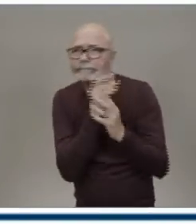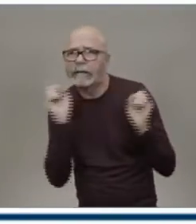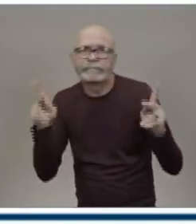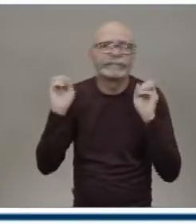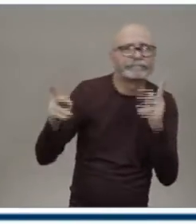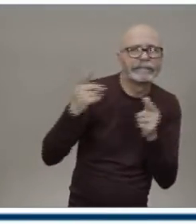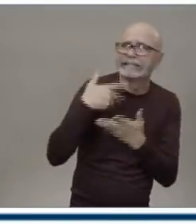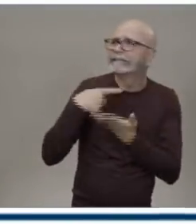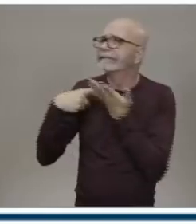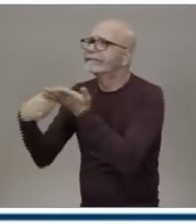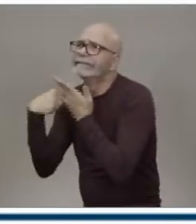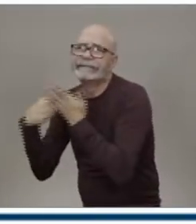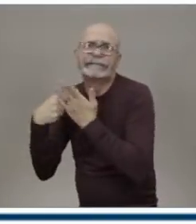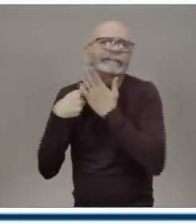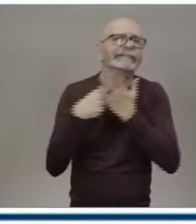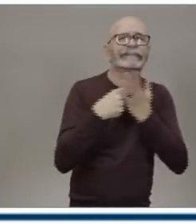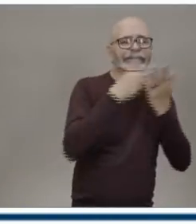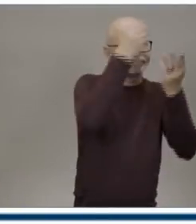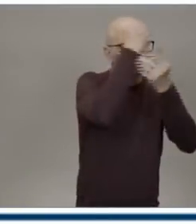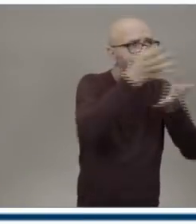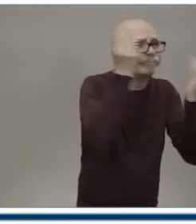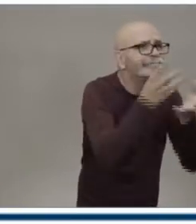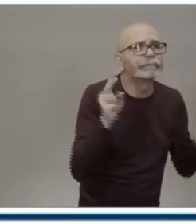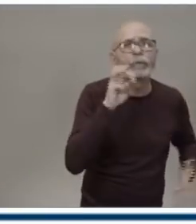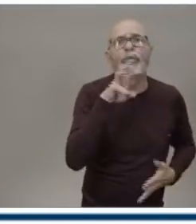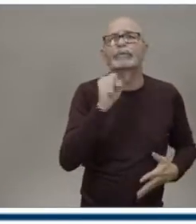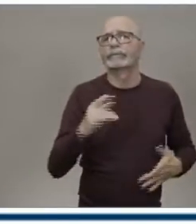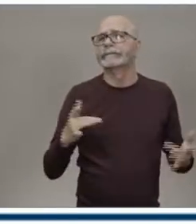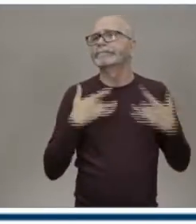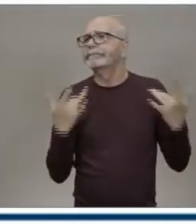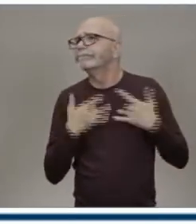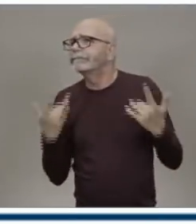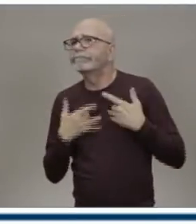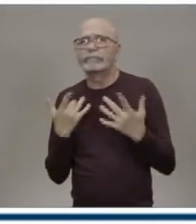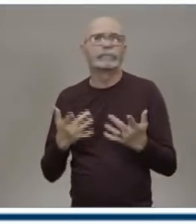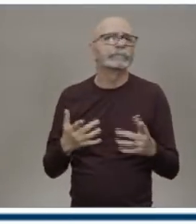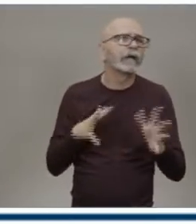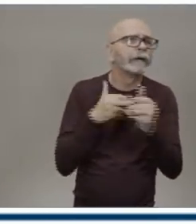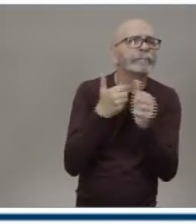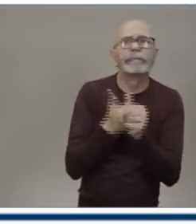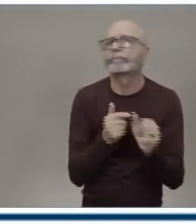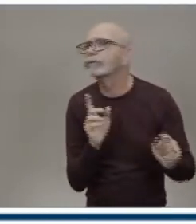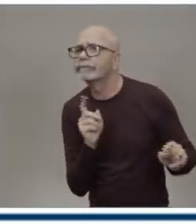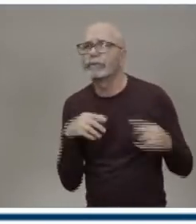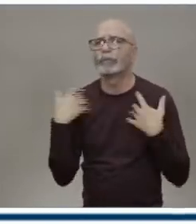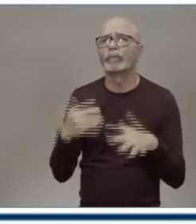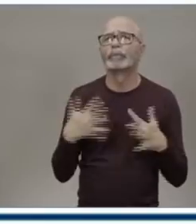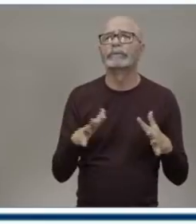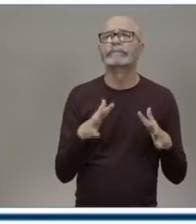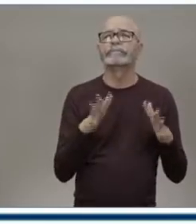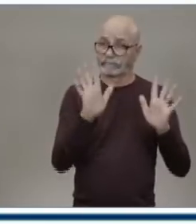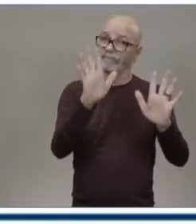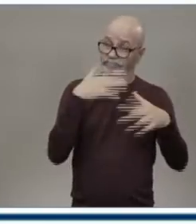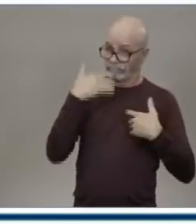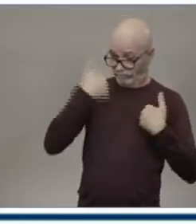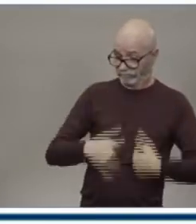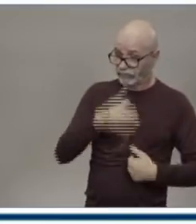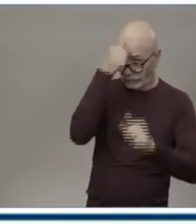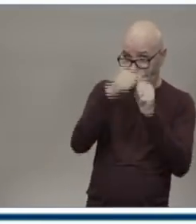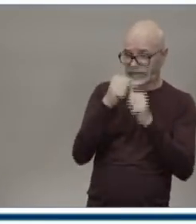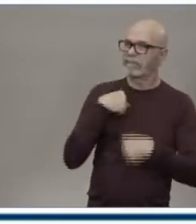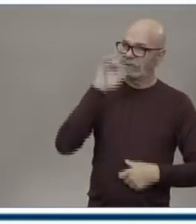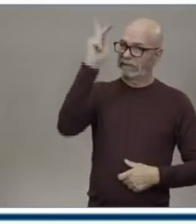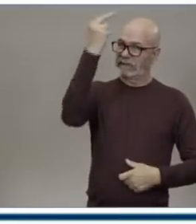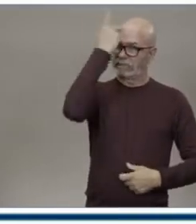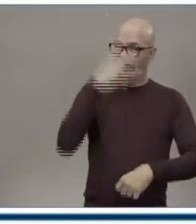to Nova Scotians about all of the information that we have when we have it. But like a true politician, I'm going to ask for more.